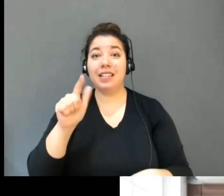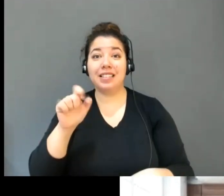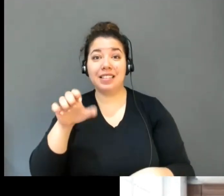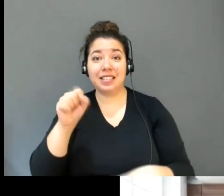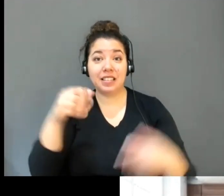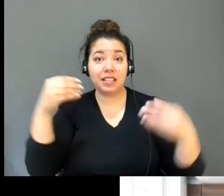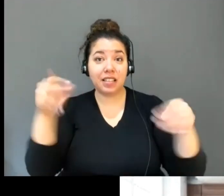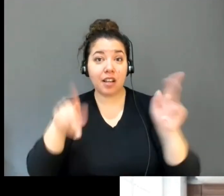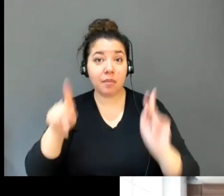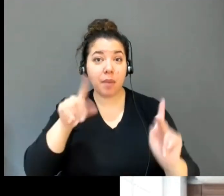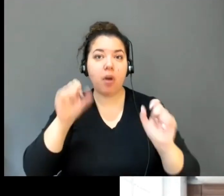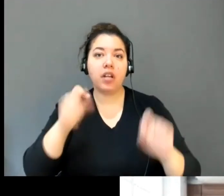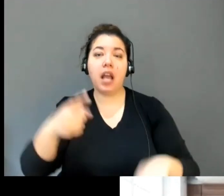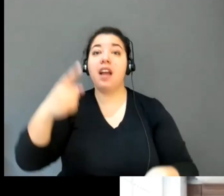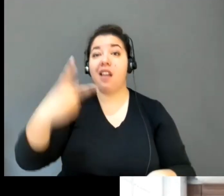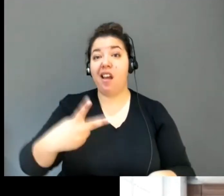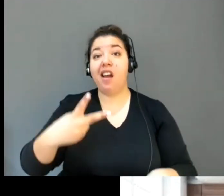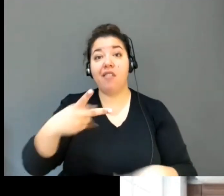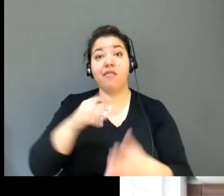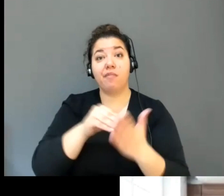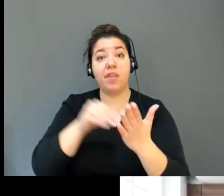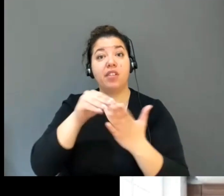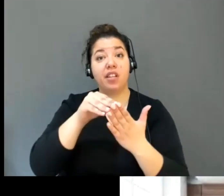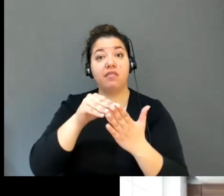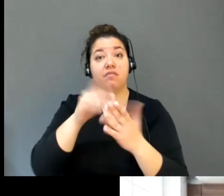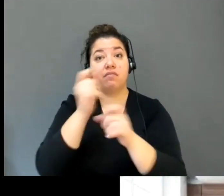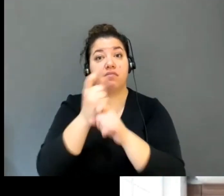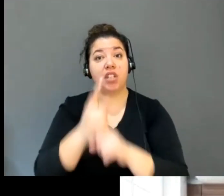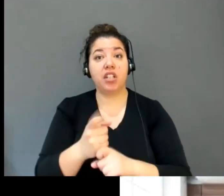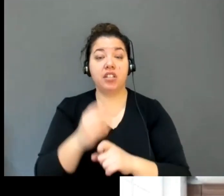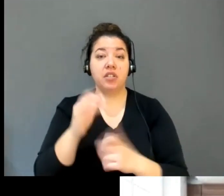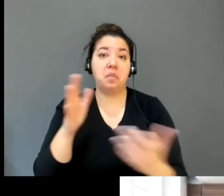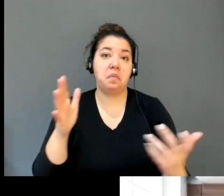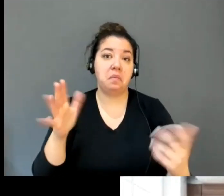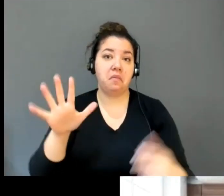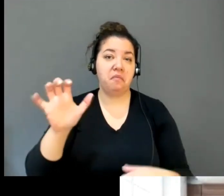of $500,000 a year. I